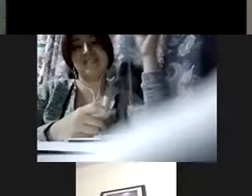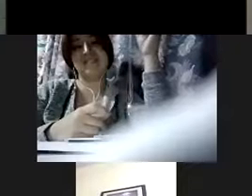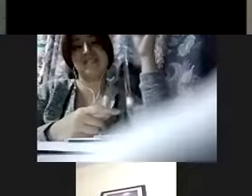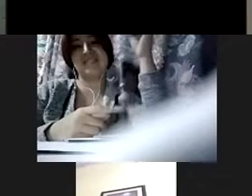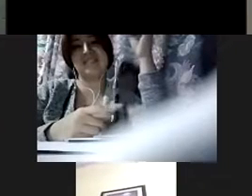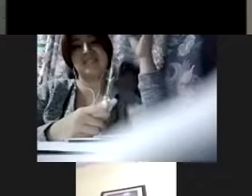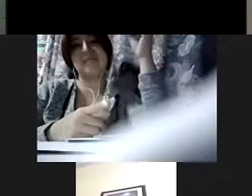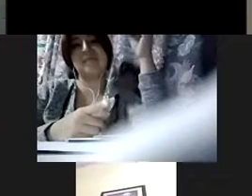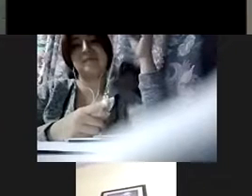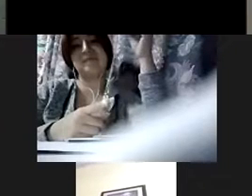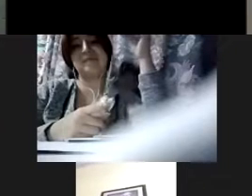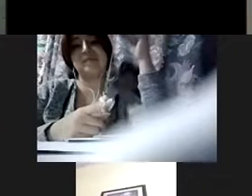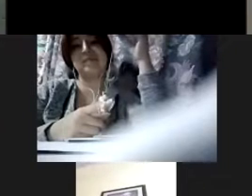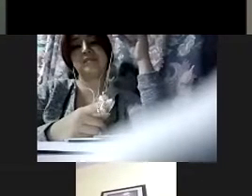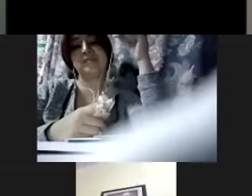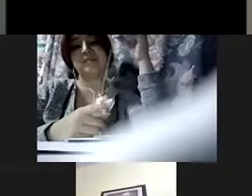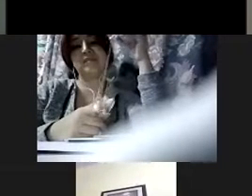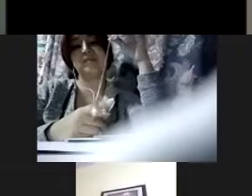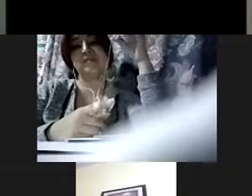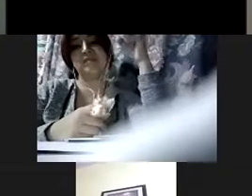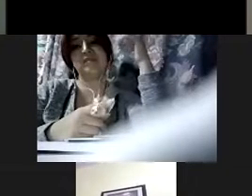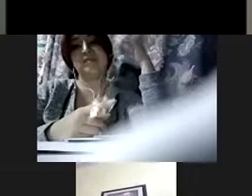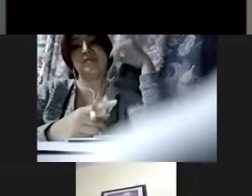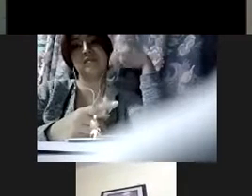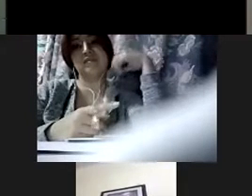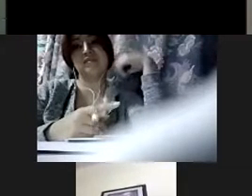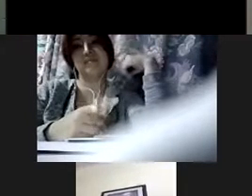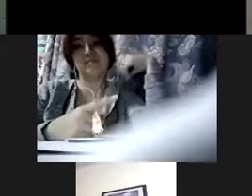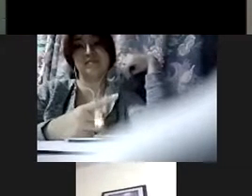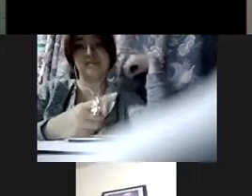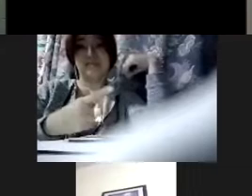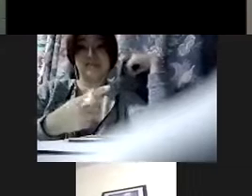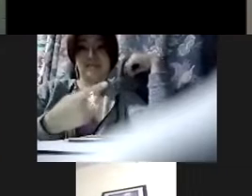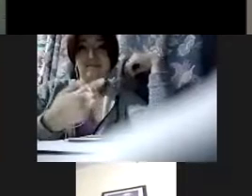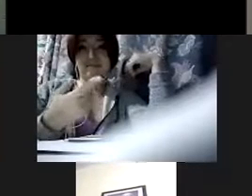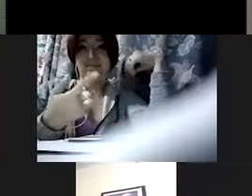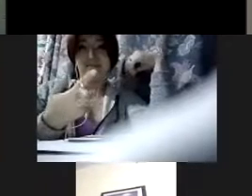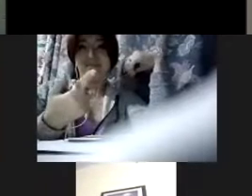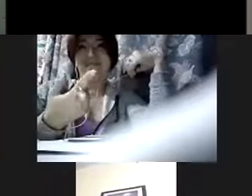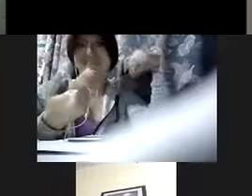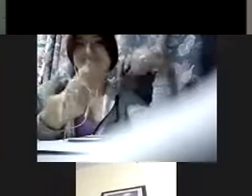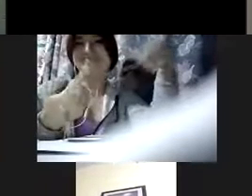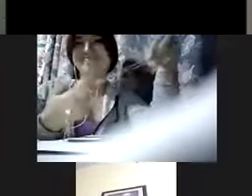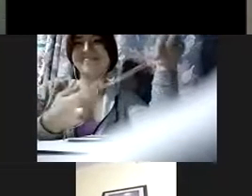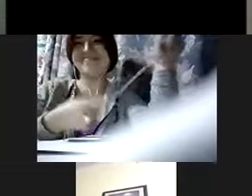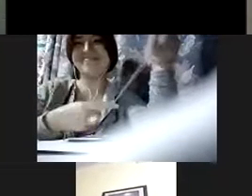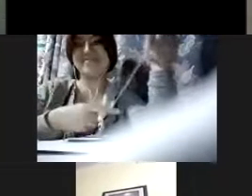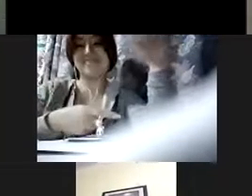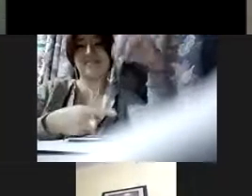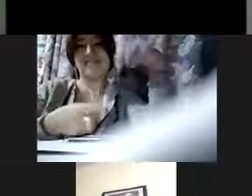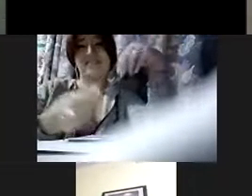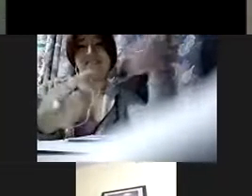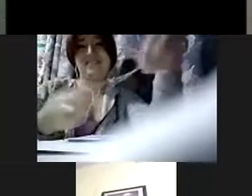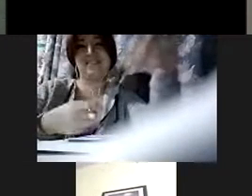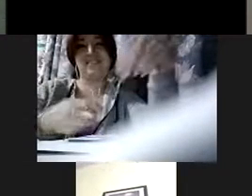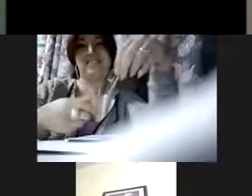good. Carla, no, well, Carla told me that she's going shopping on Saturday or Sunday. Tomorrow. You're